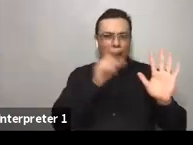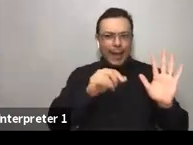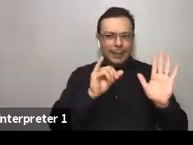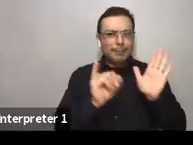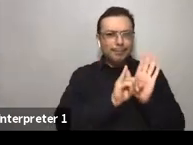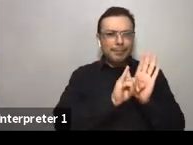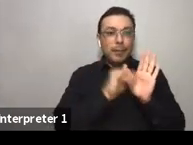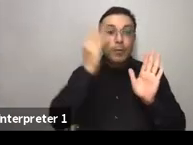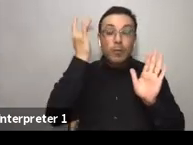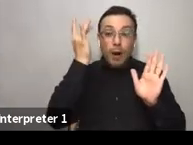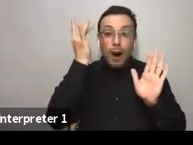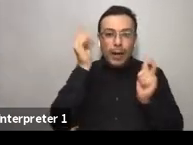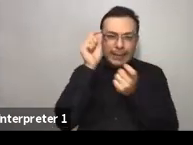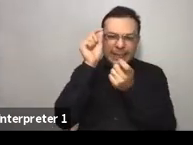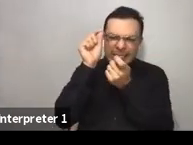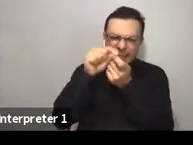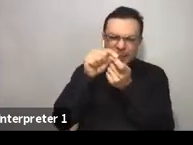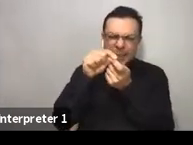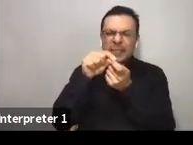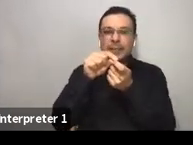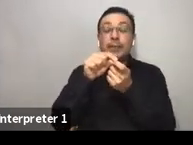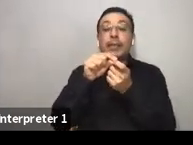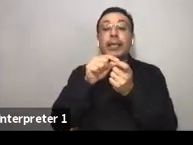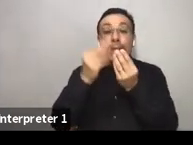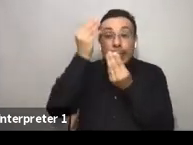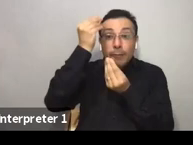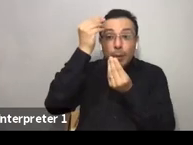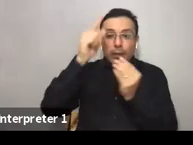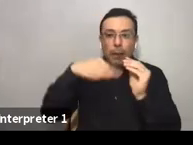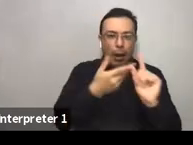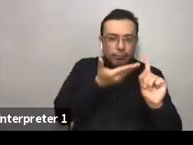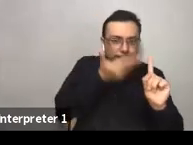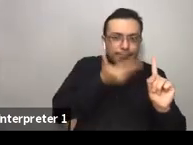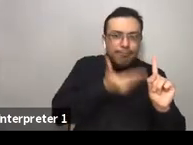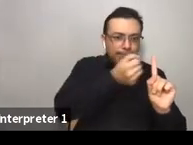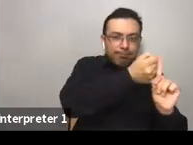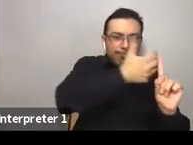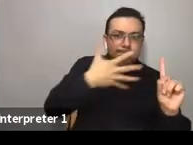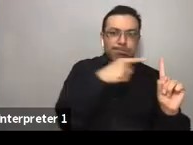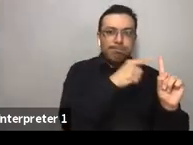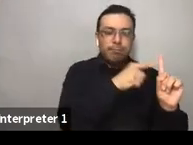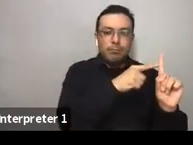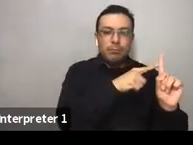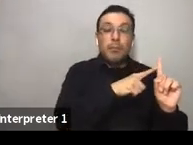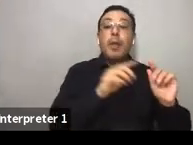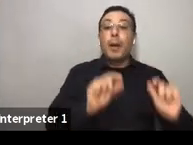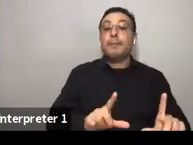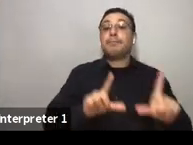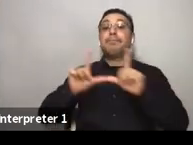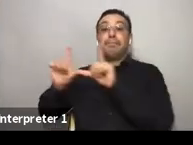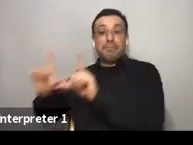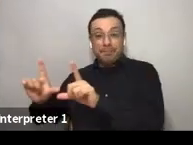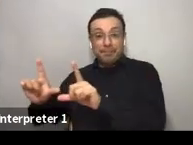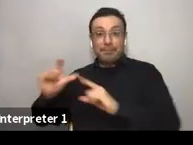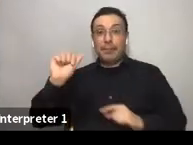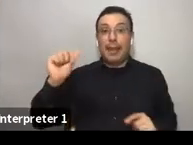very specific information about one person. Aggregate data, on the other hand, which is on the right